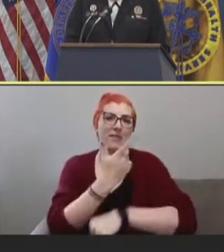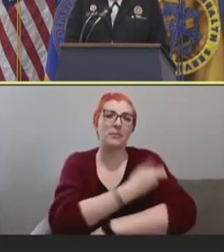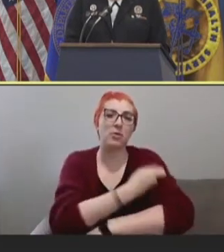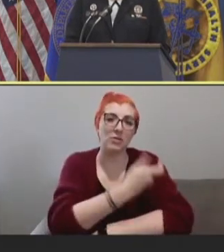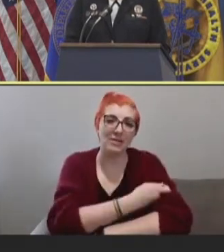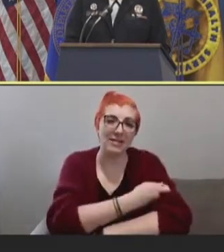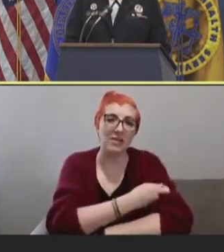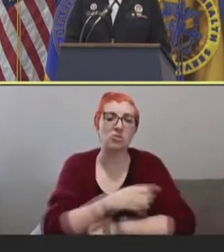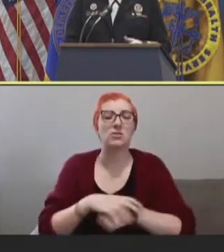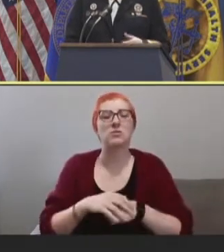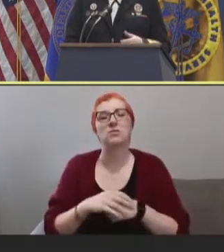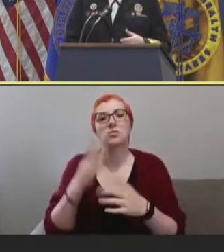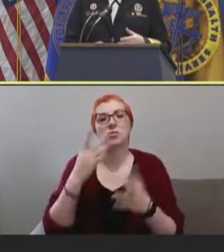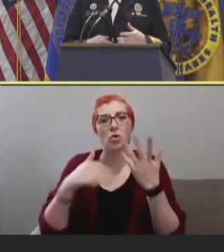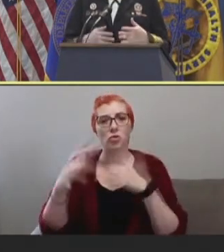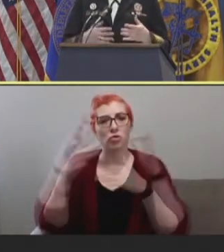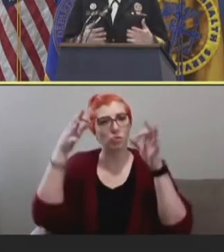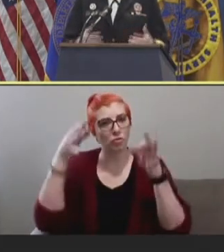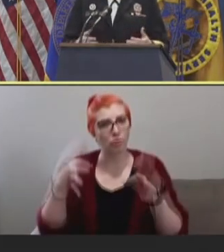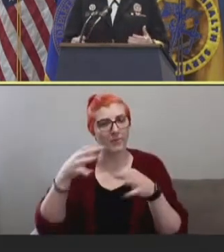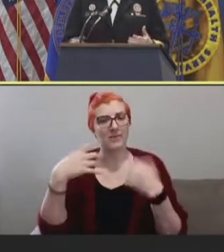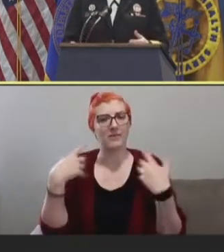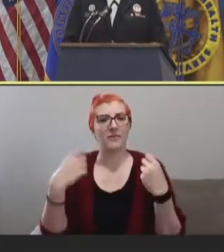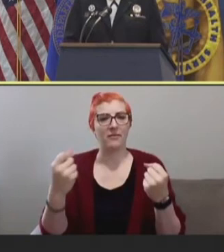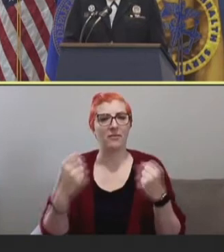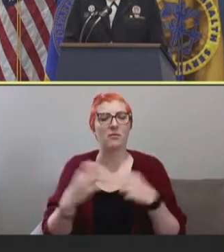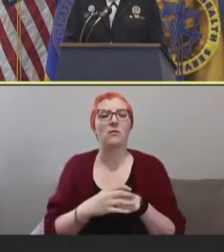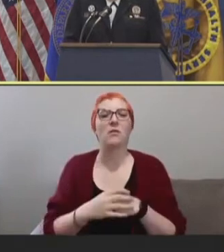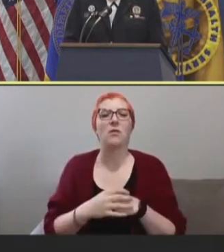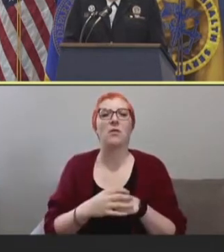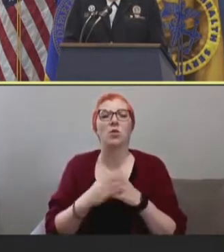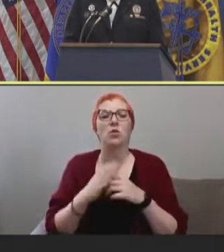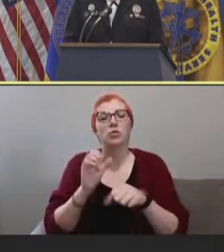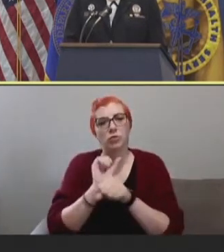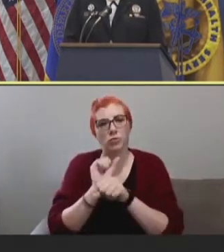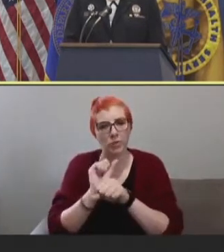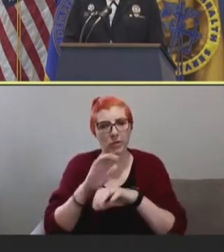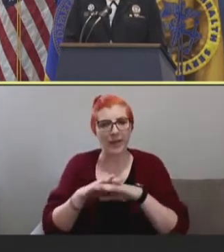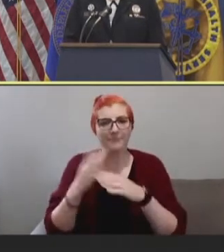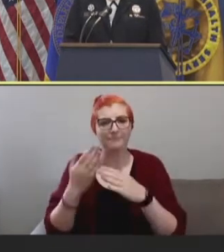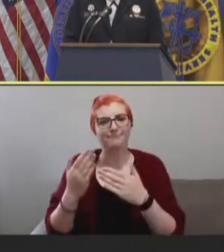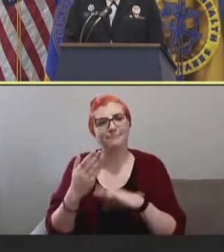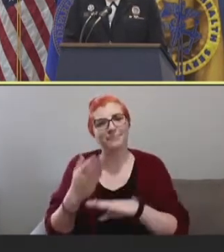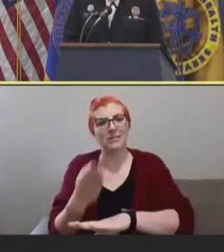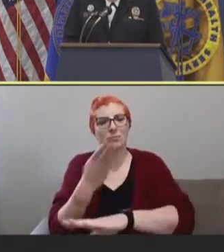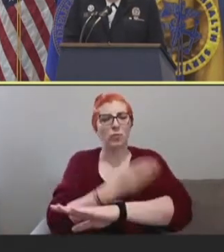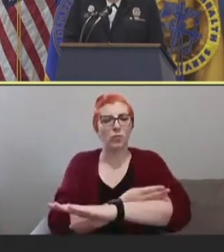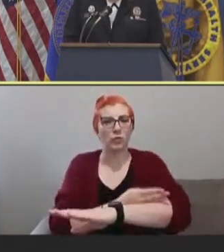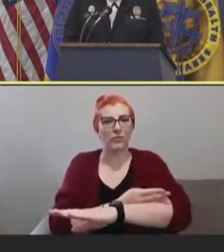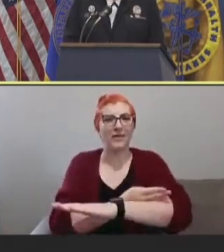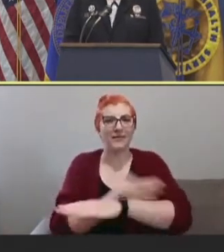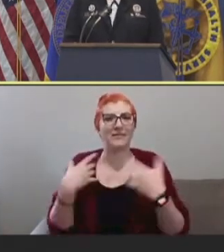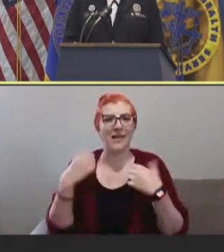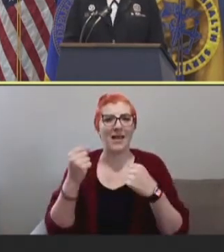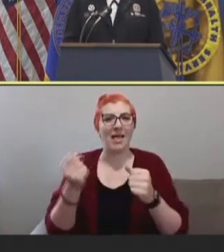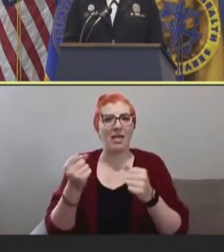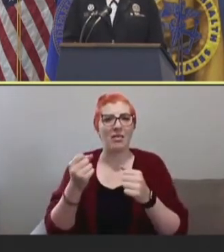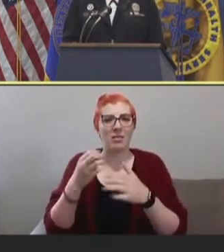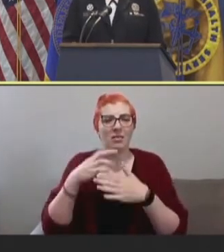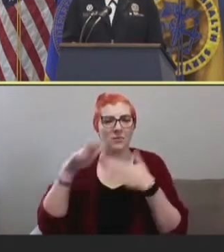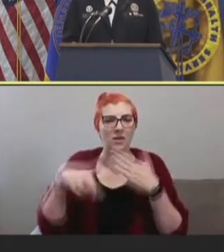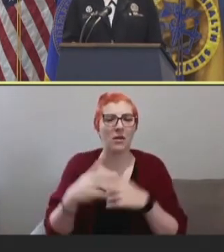of health and to work with those issues to improve health outcomes. So thank you for your previous recommendations to